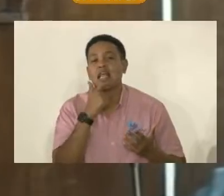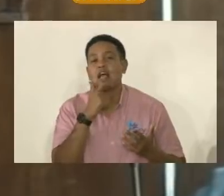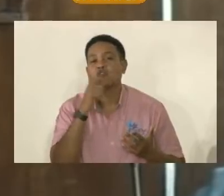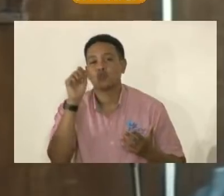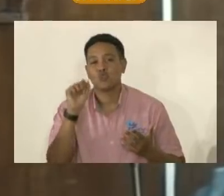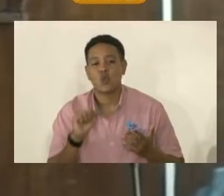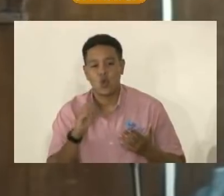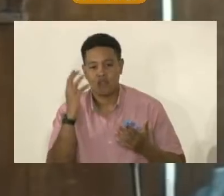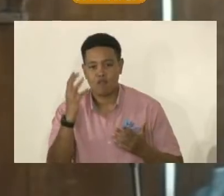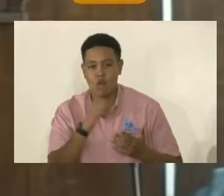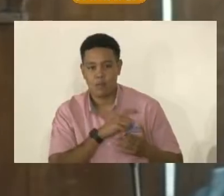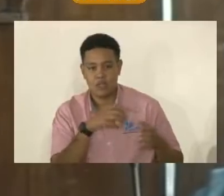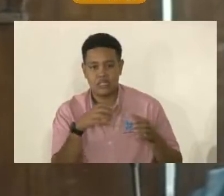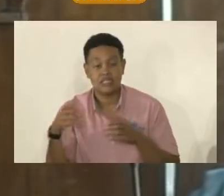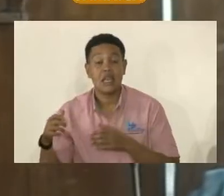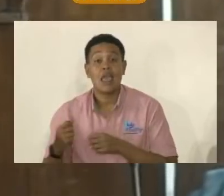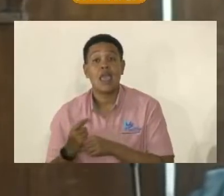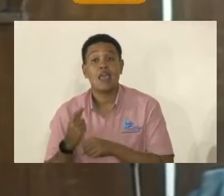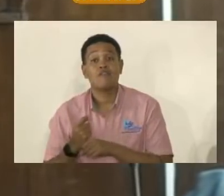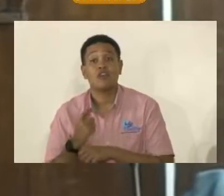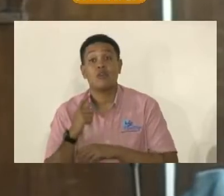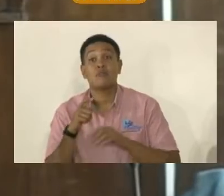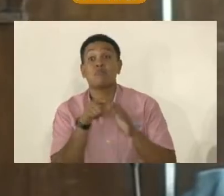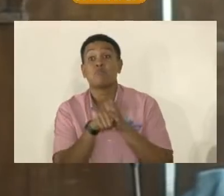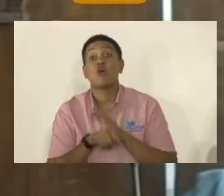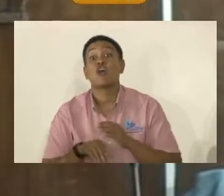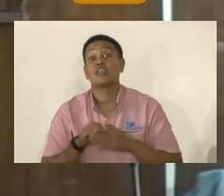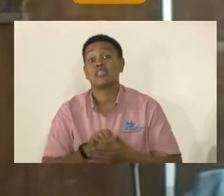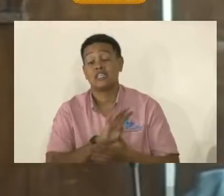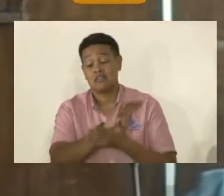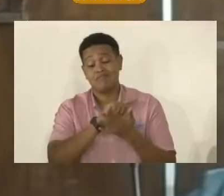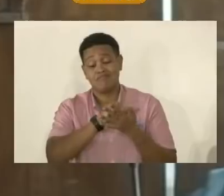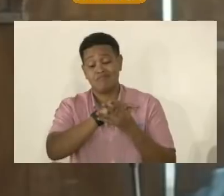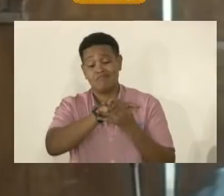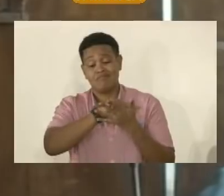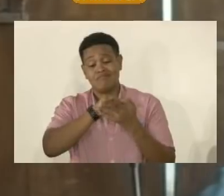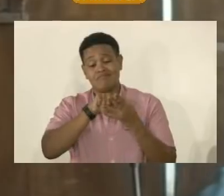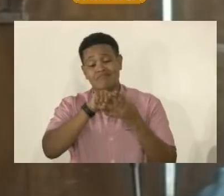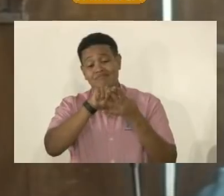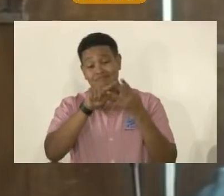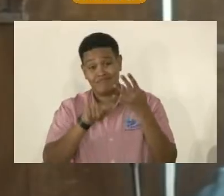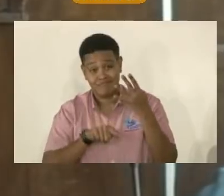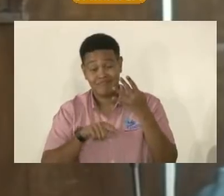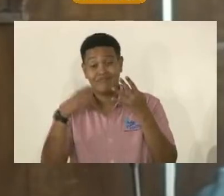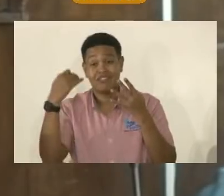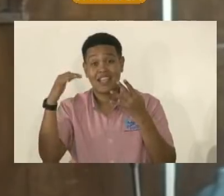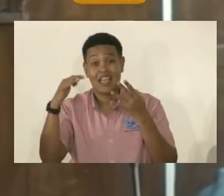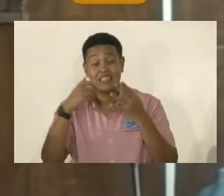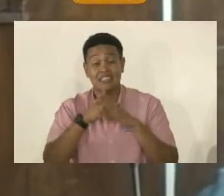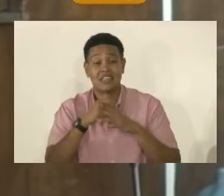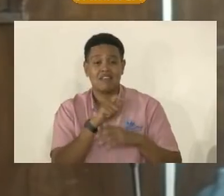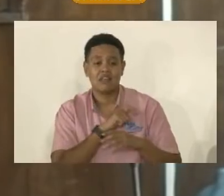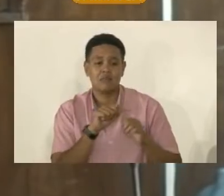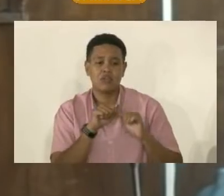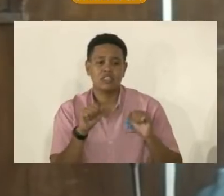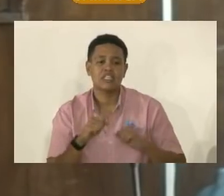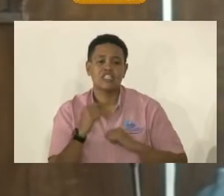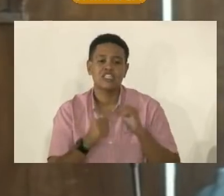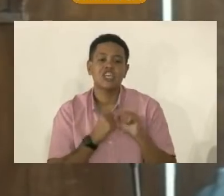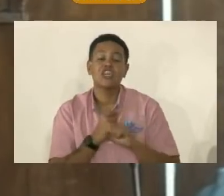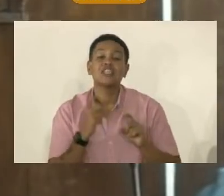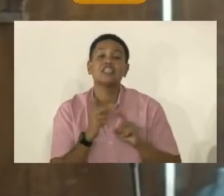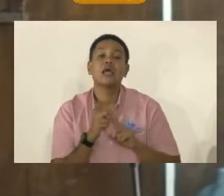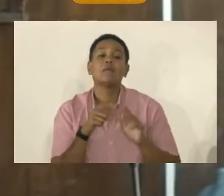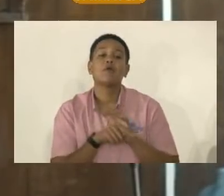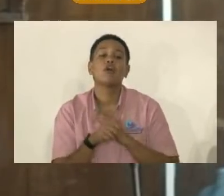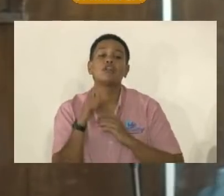South, year-to-date murders in those 4 of the 19 police divisions, in those 4, year-to-date murders have